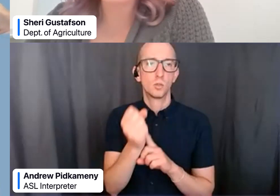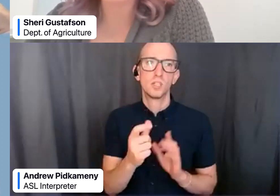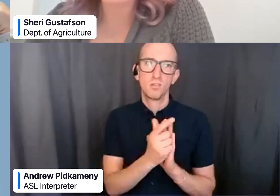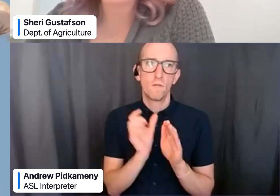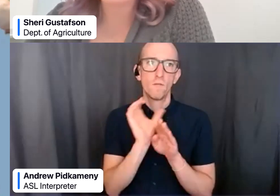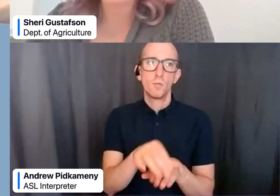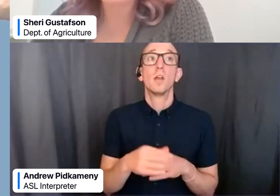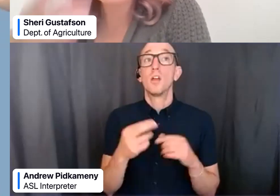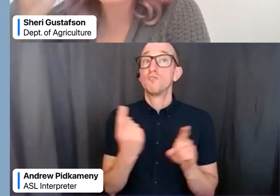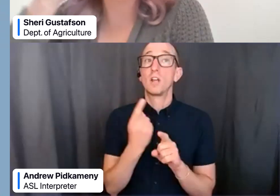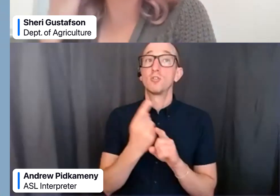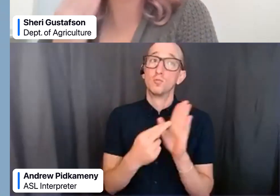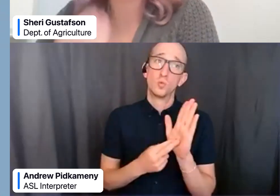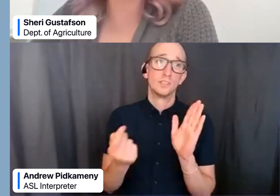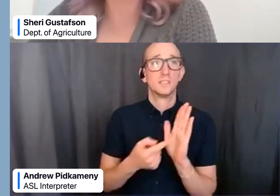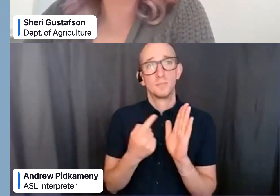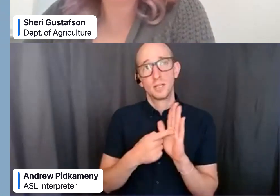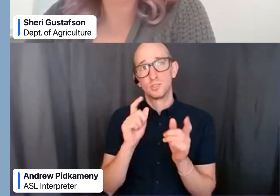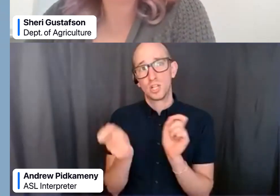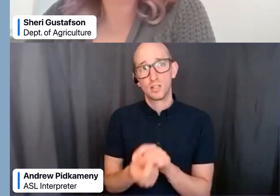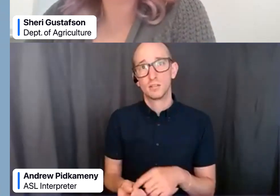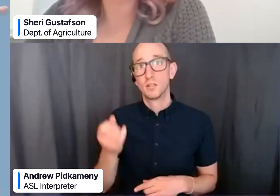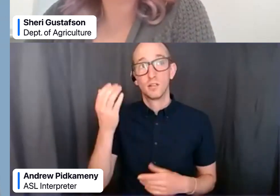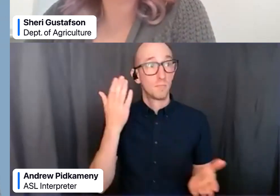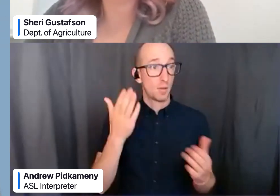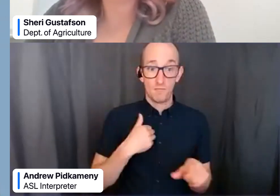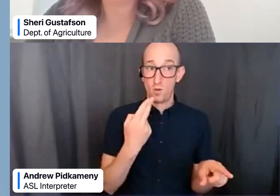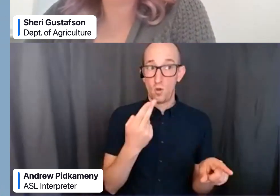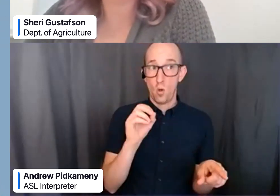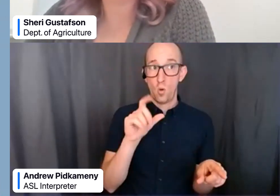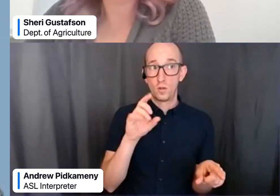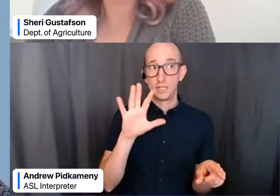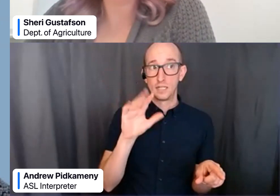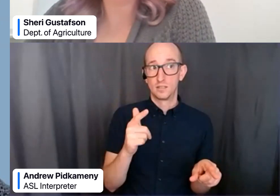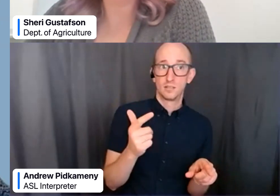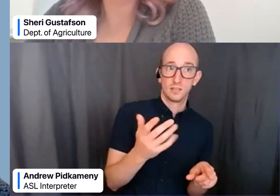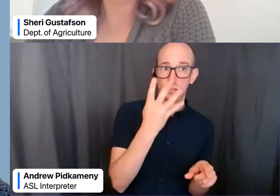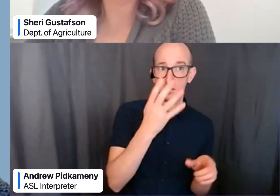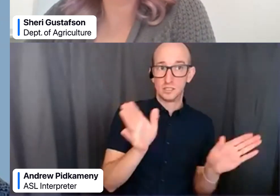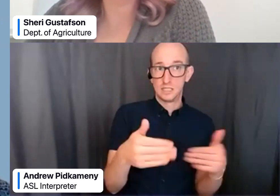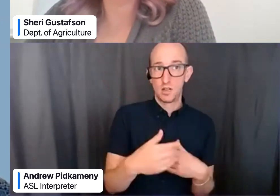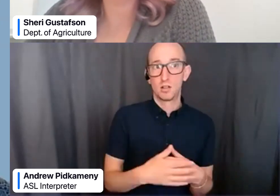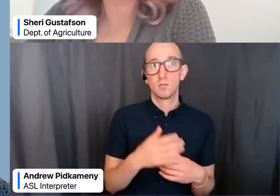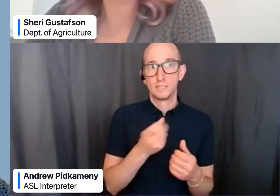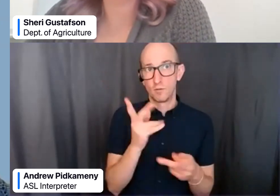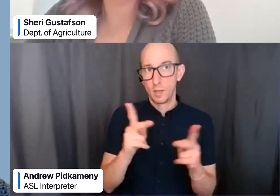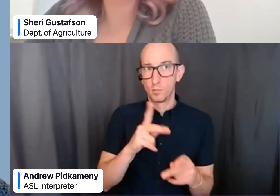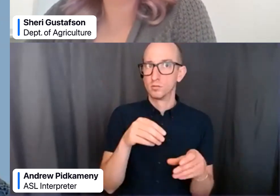change, like if I don't know if there's a holding cell of multiple people, we're going to have to get back to the group with